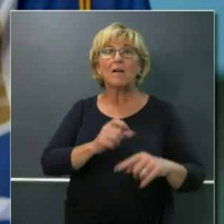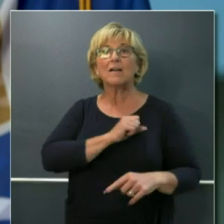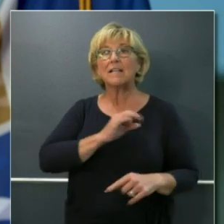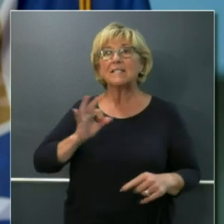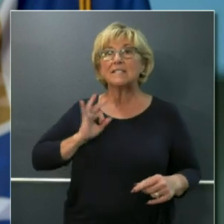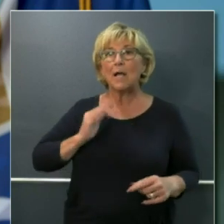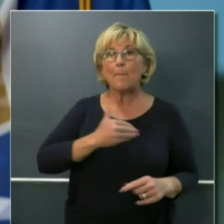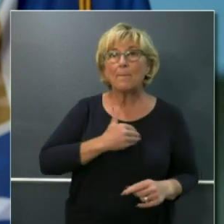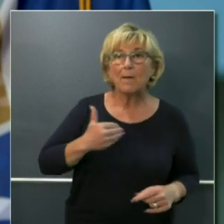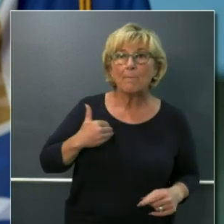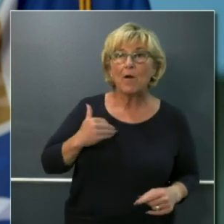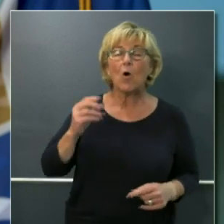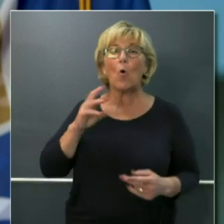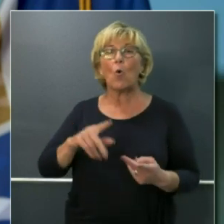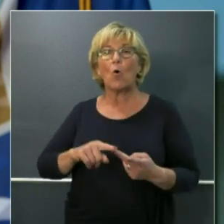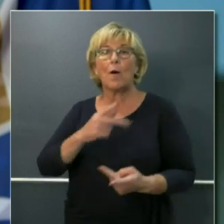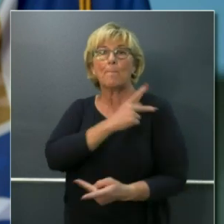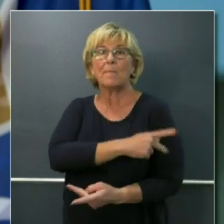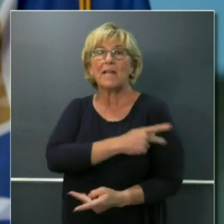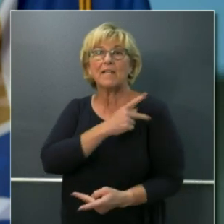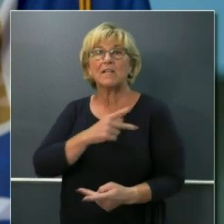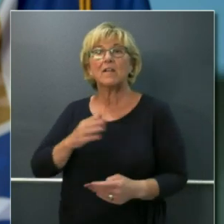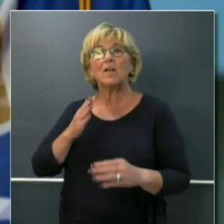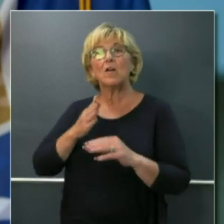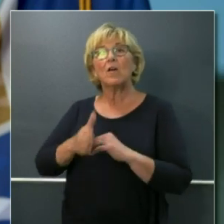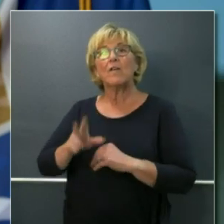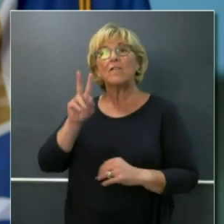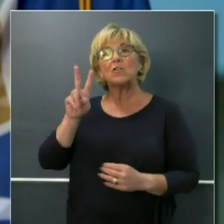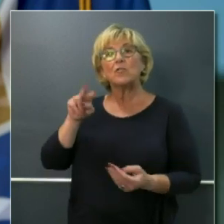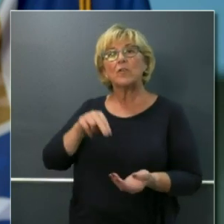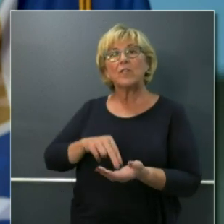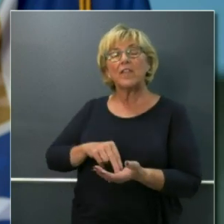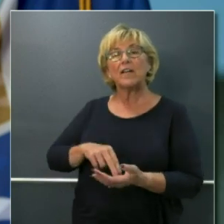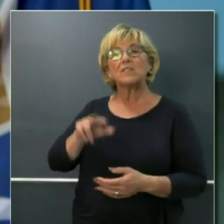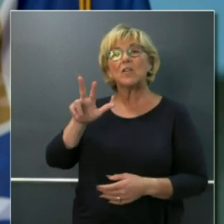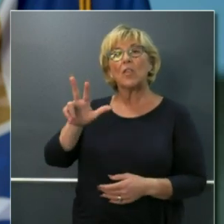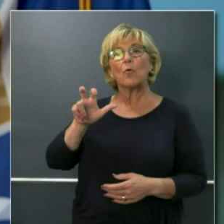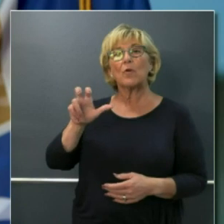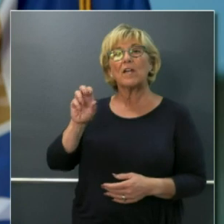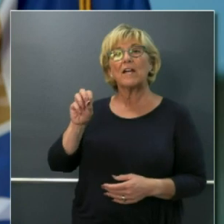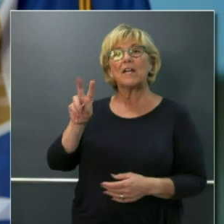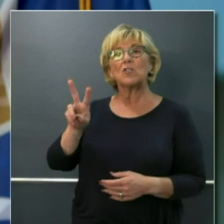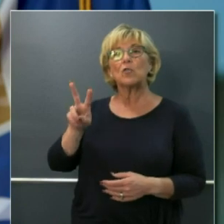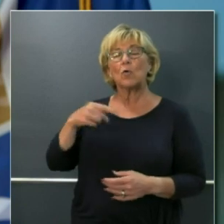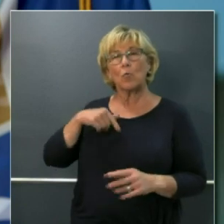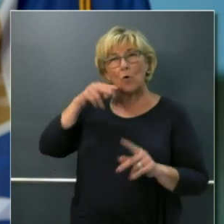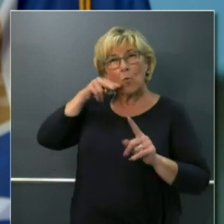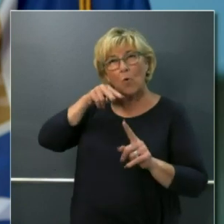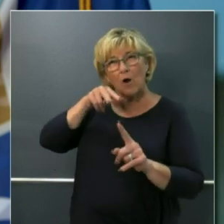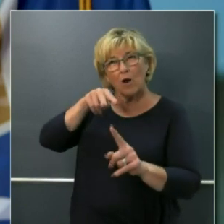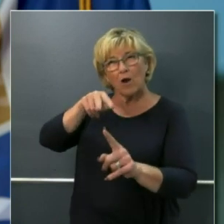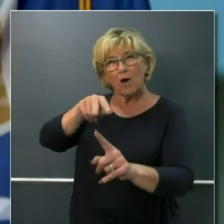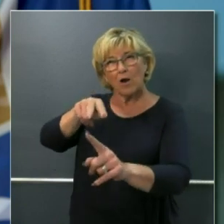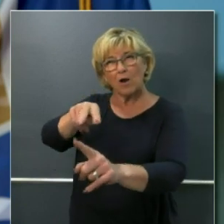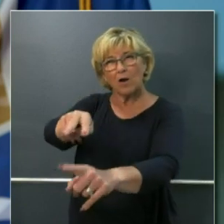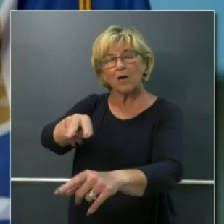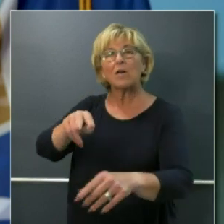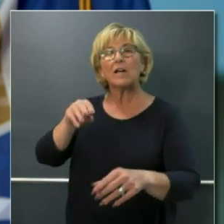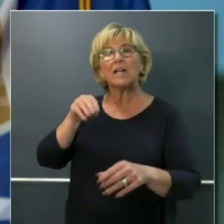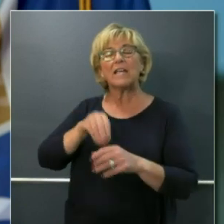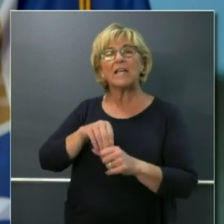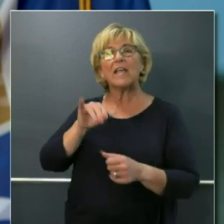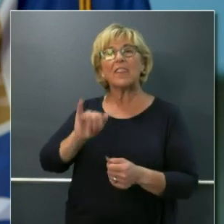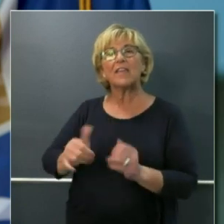member or a patient. Currently 2,302 individuals that we're currently monitoring just in the SNF